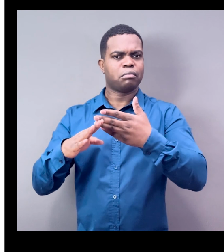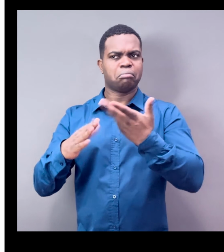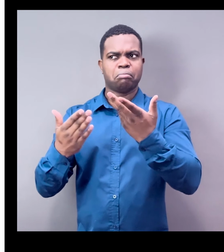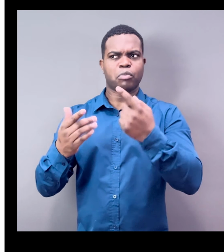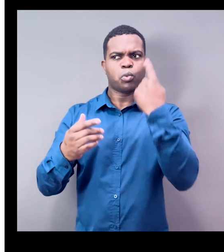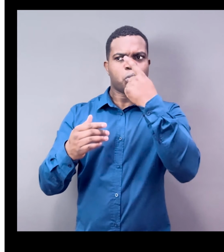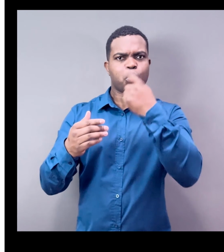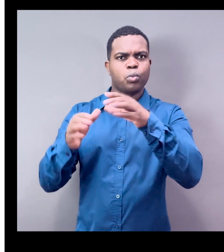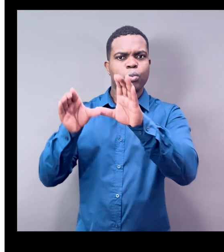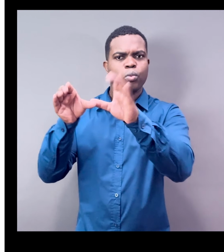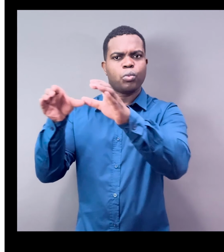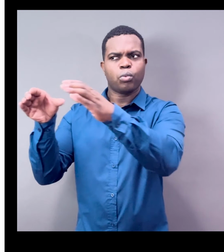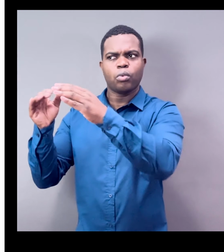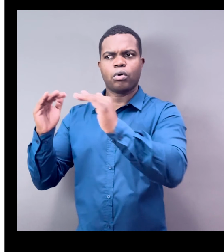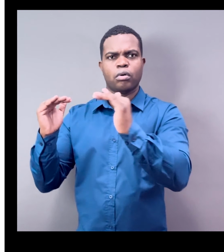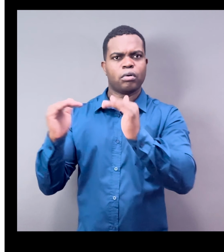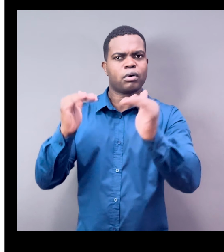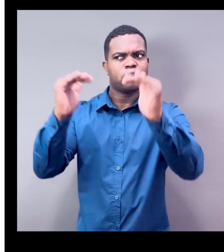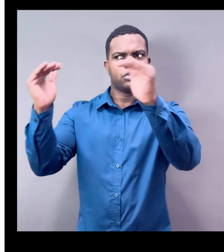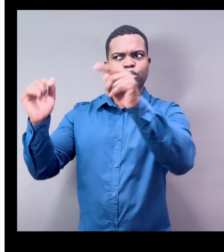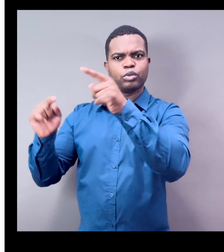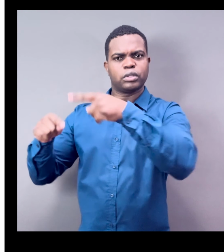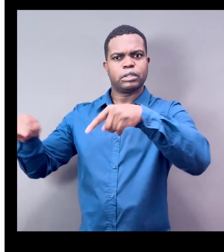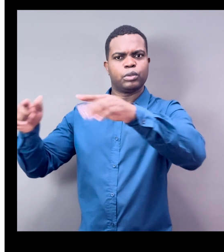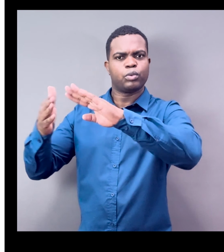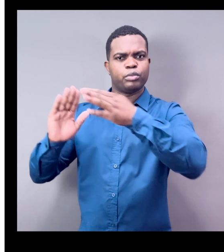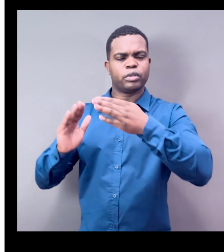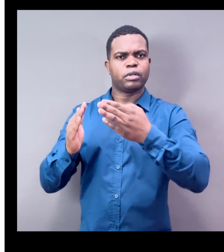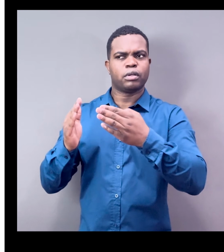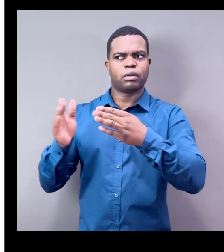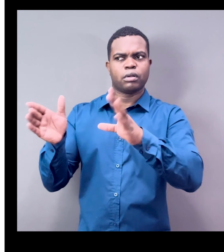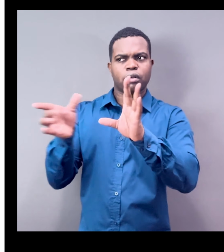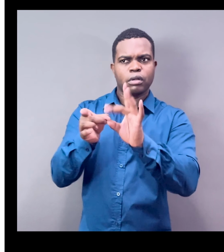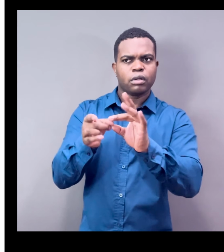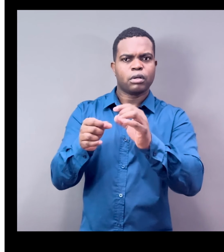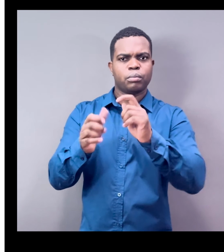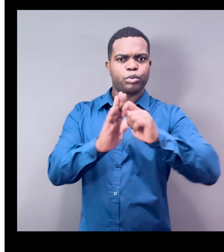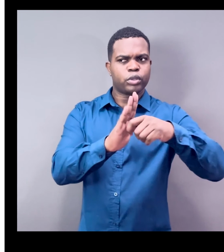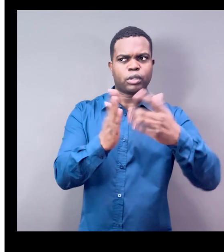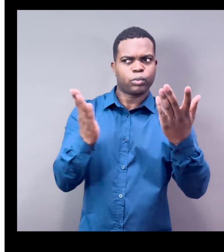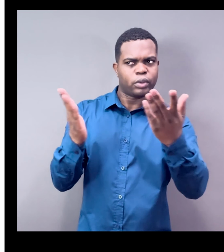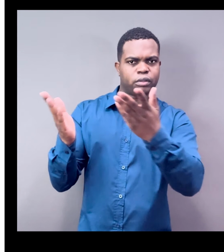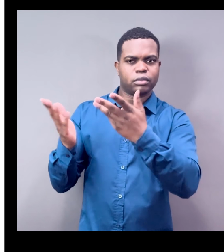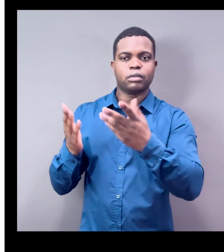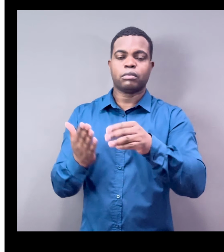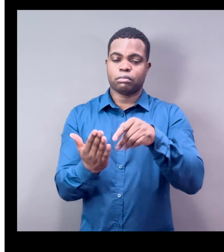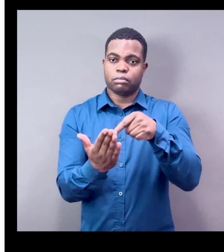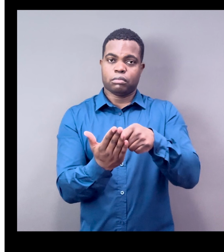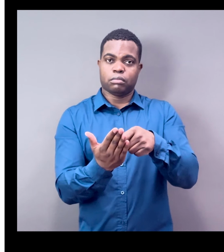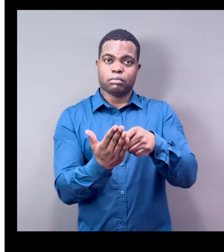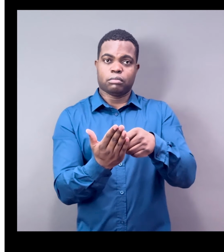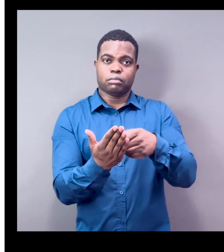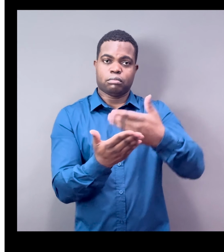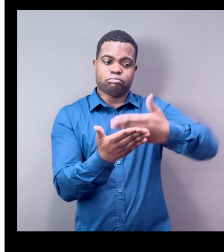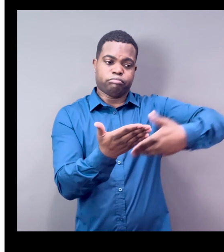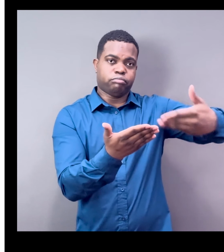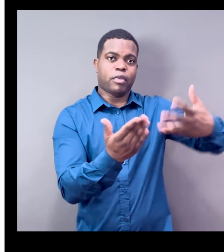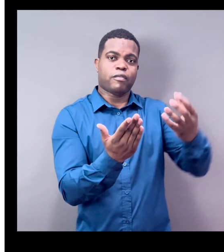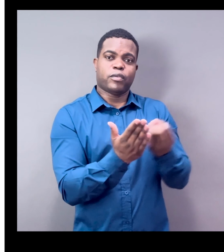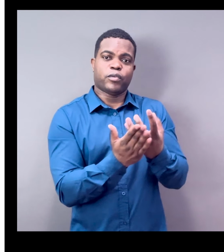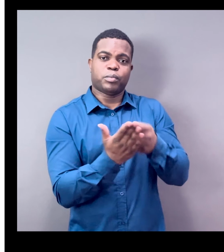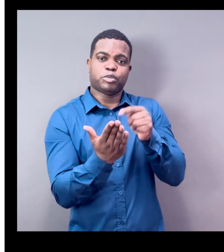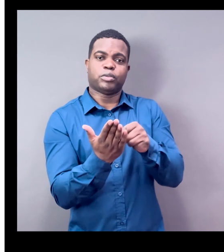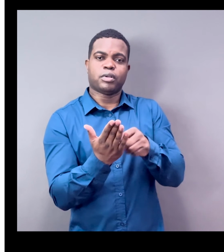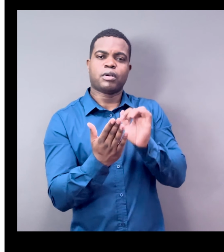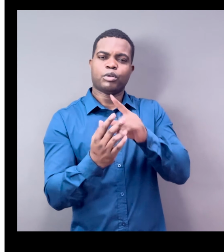identify organizations, maybe organizations that are working within that community. Or it could be organizations